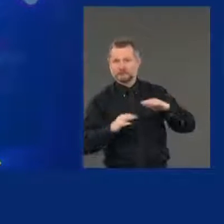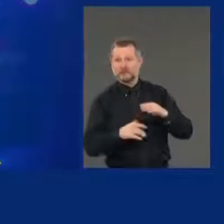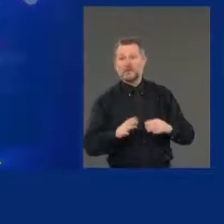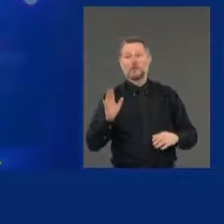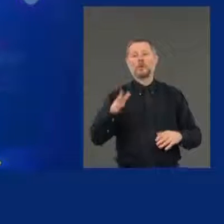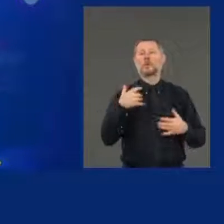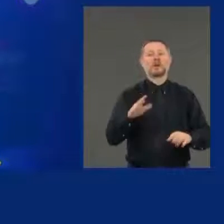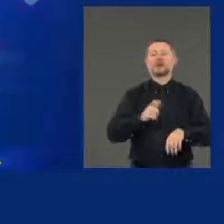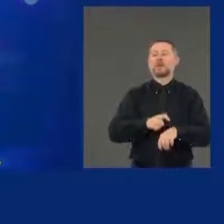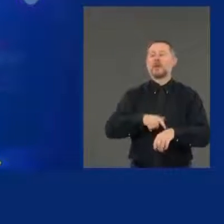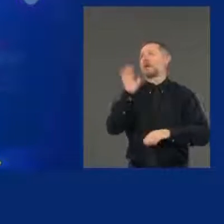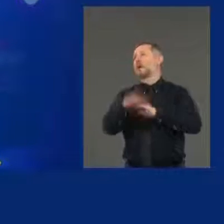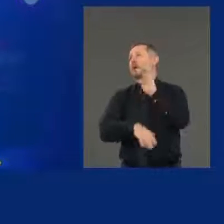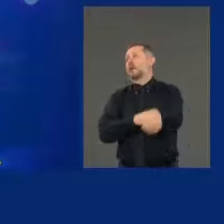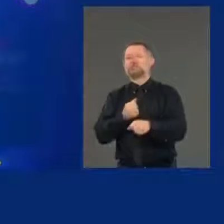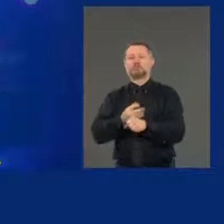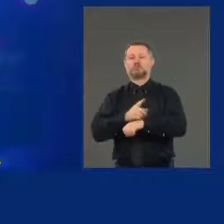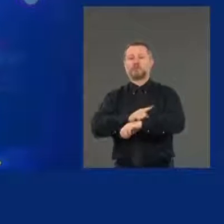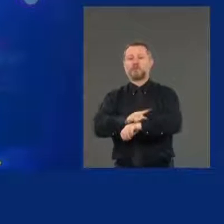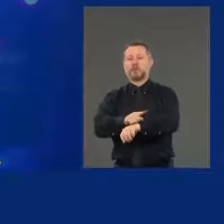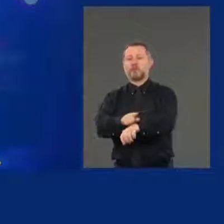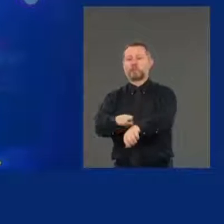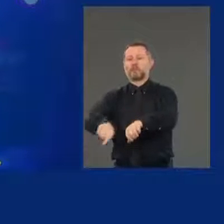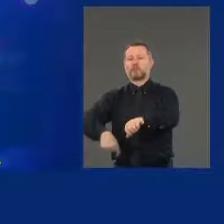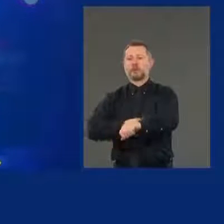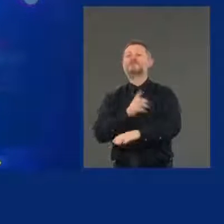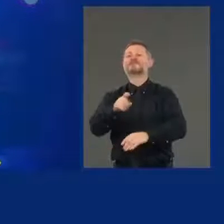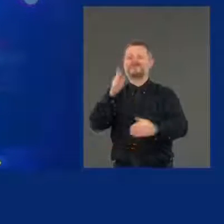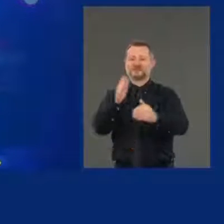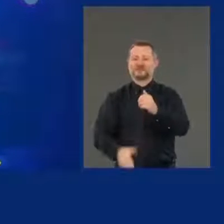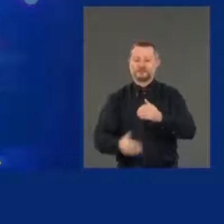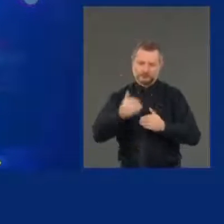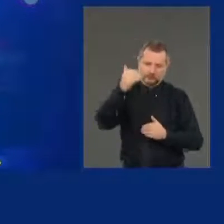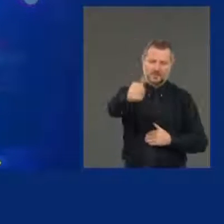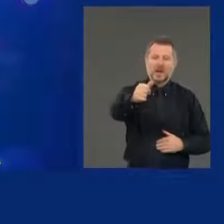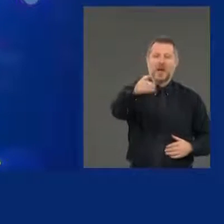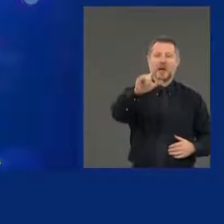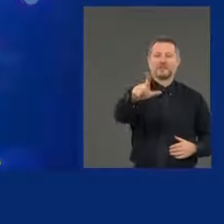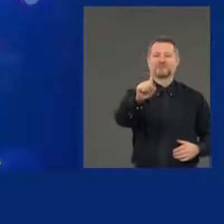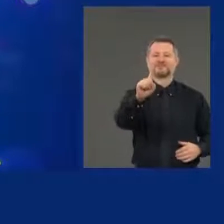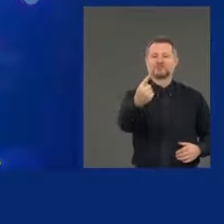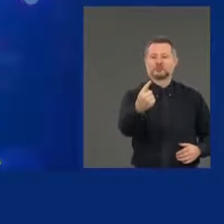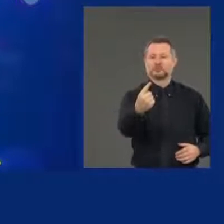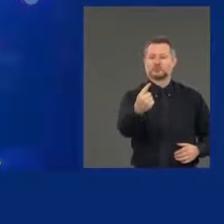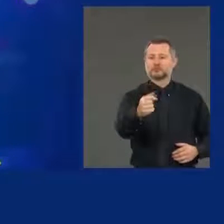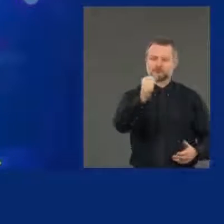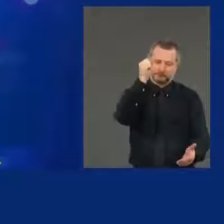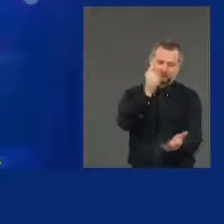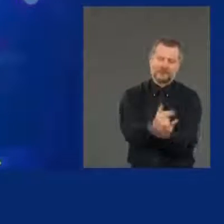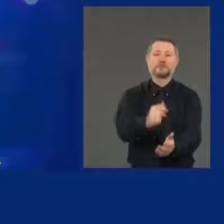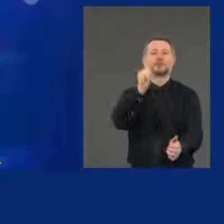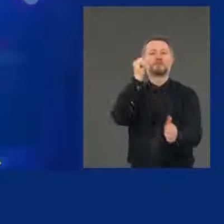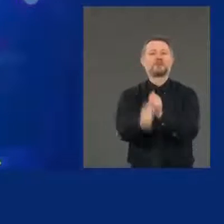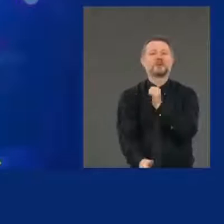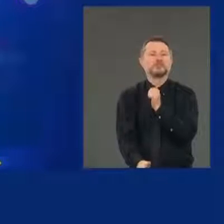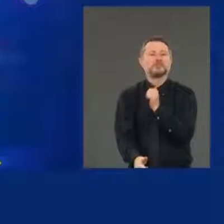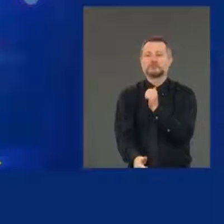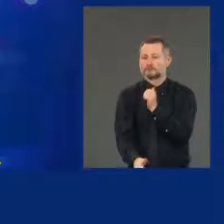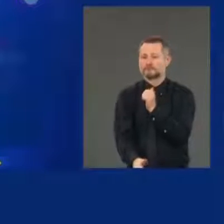April 1, plan has to be passed by April 1. Why passed?